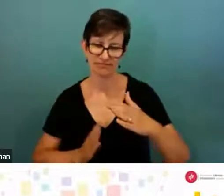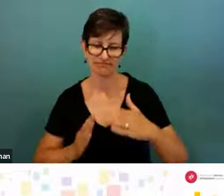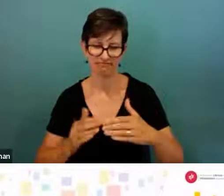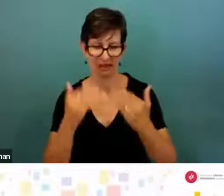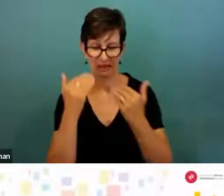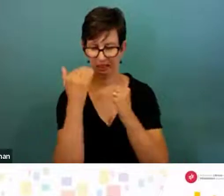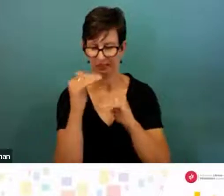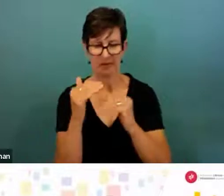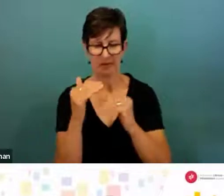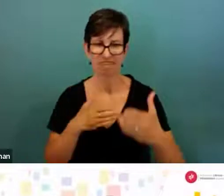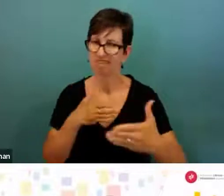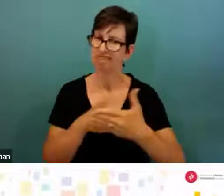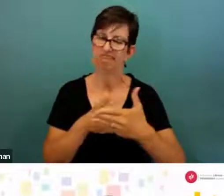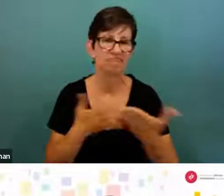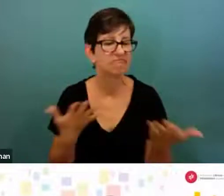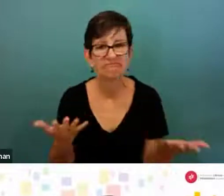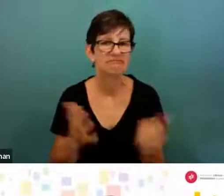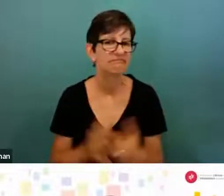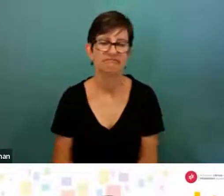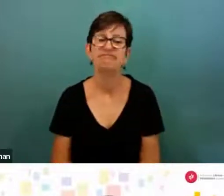we could find.